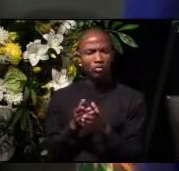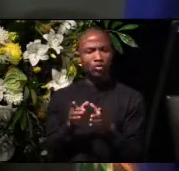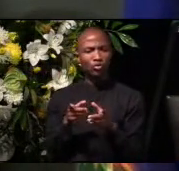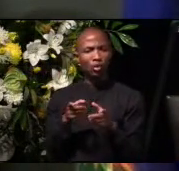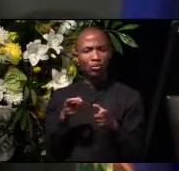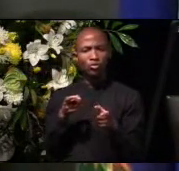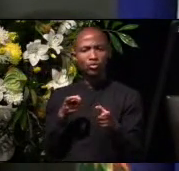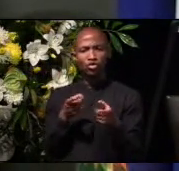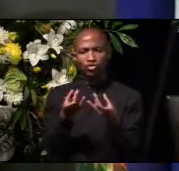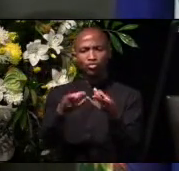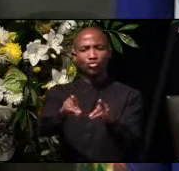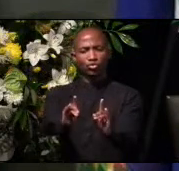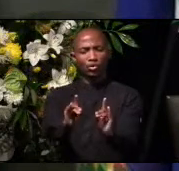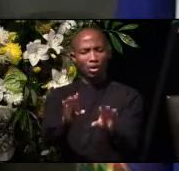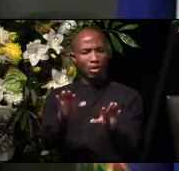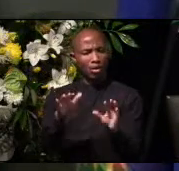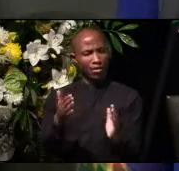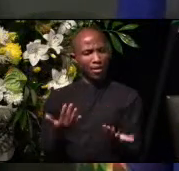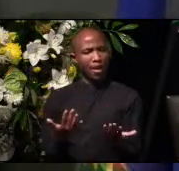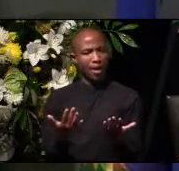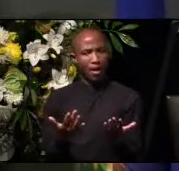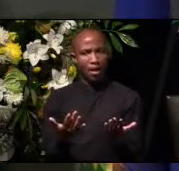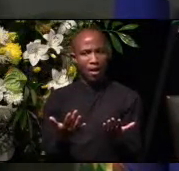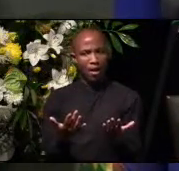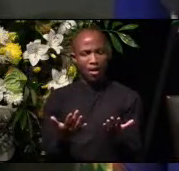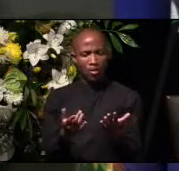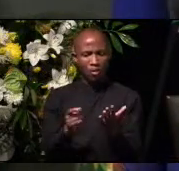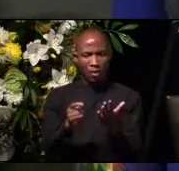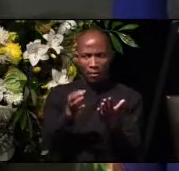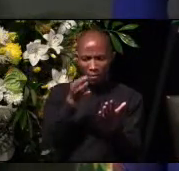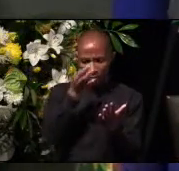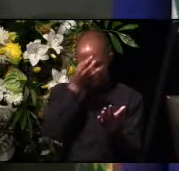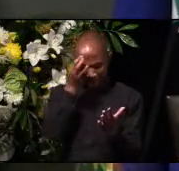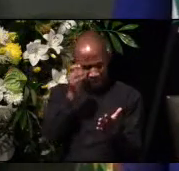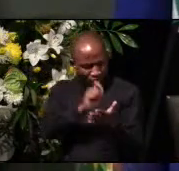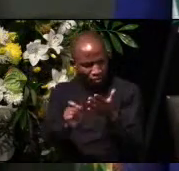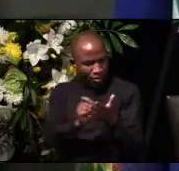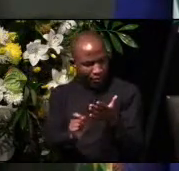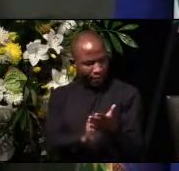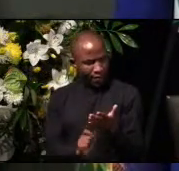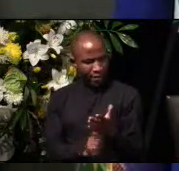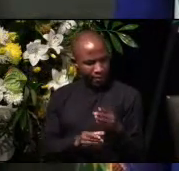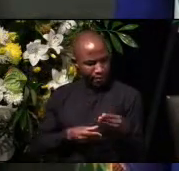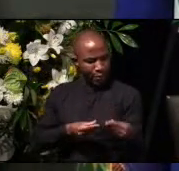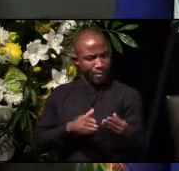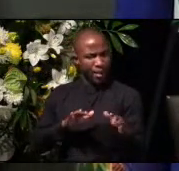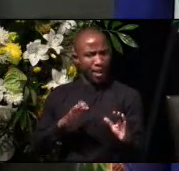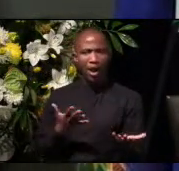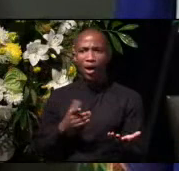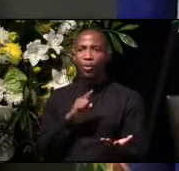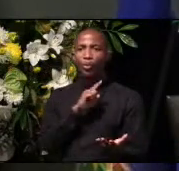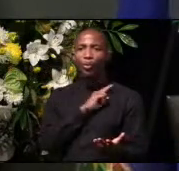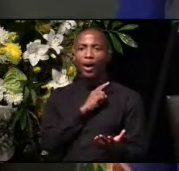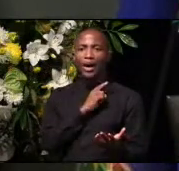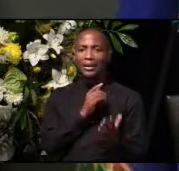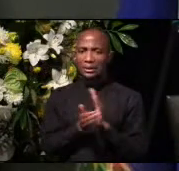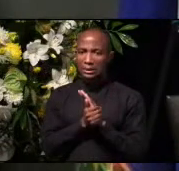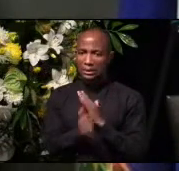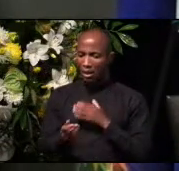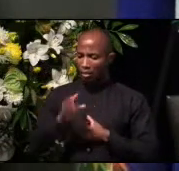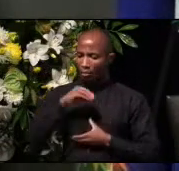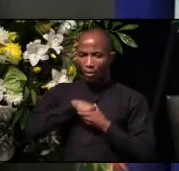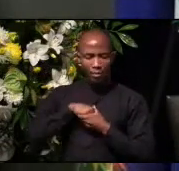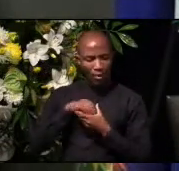things life skills skills that you can used in other contexts of your own life but you you the party